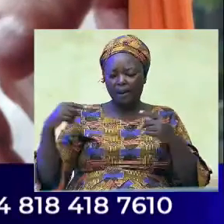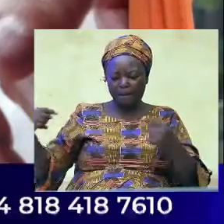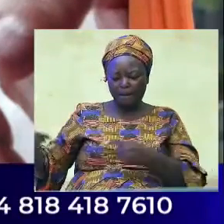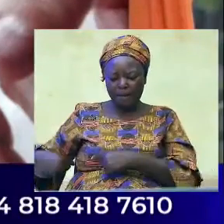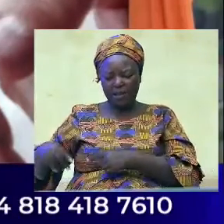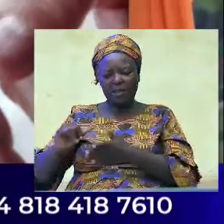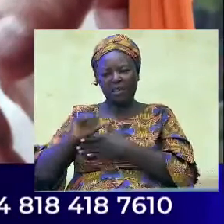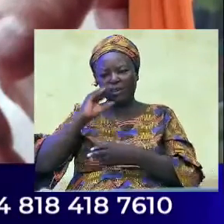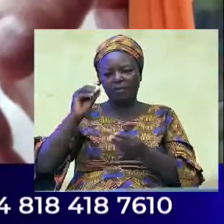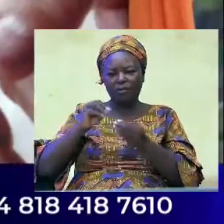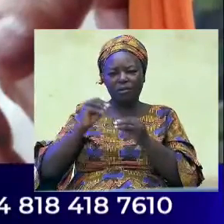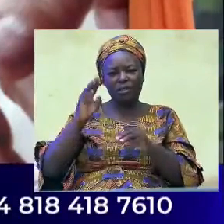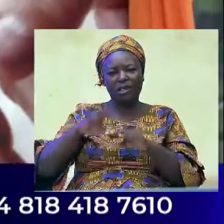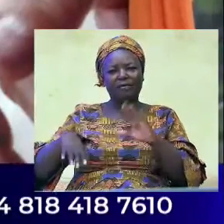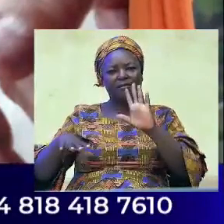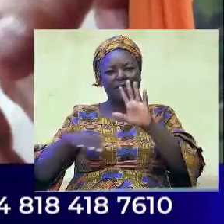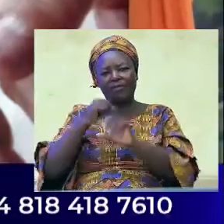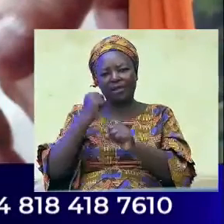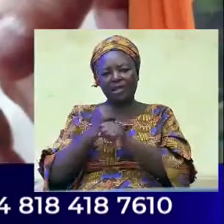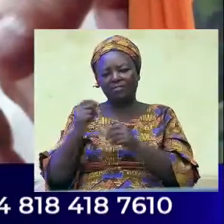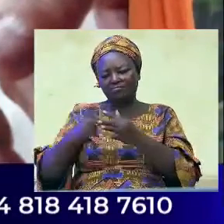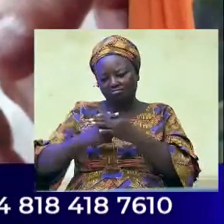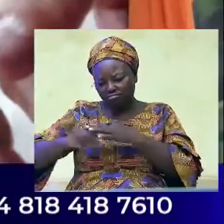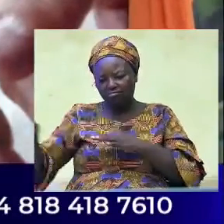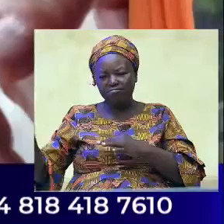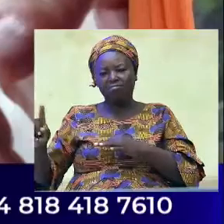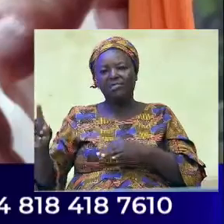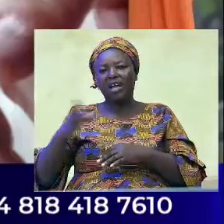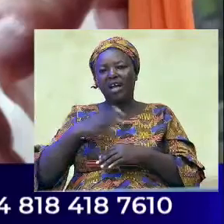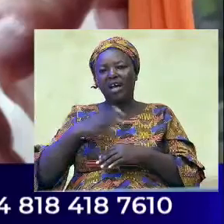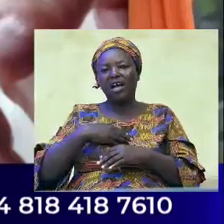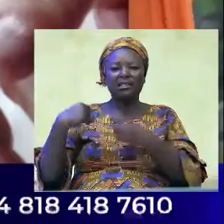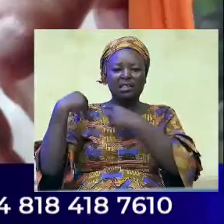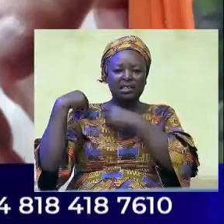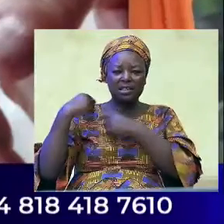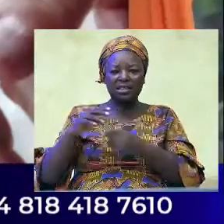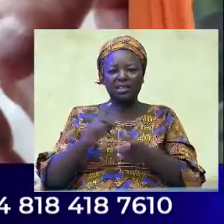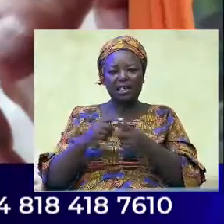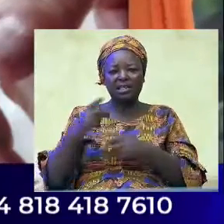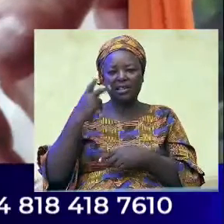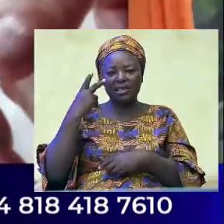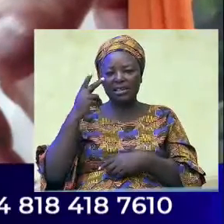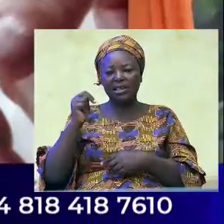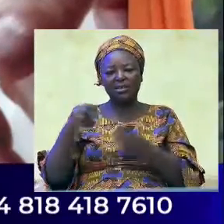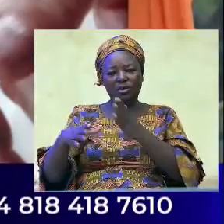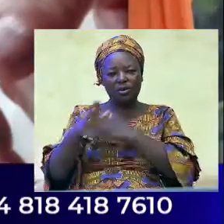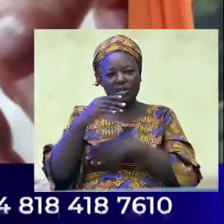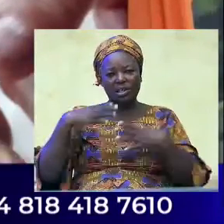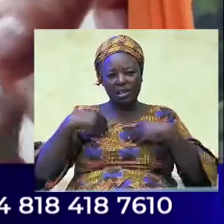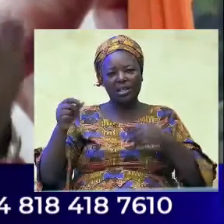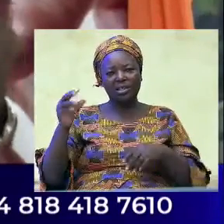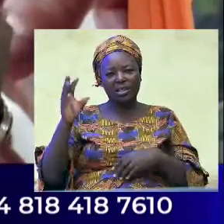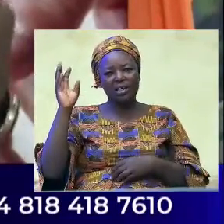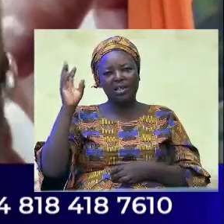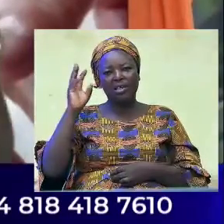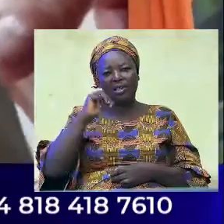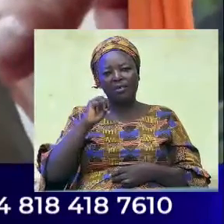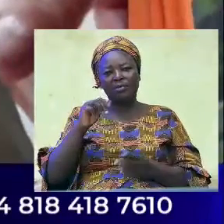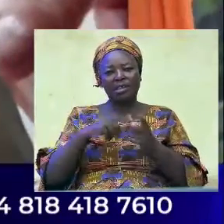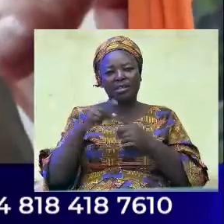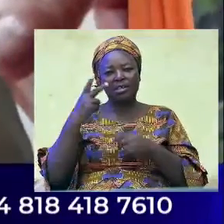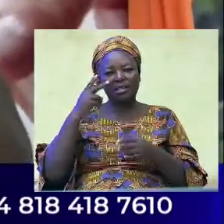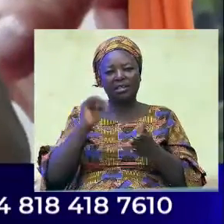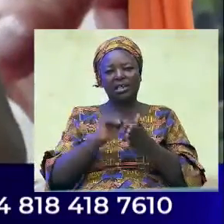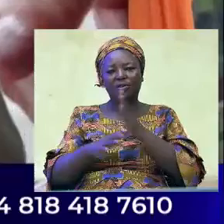divine touch in my life. And that pain for more than 5 years disappear immediately. And also seeing God healing